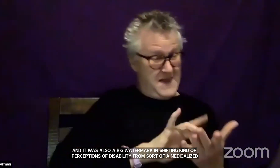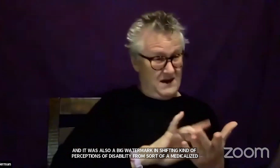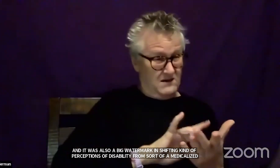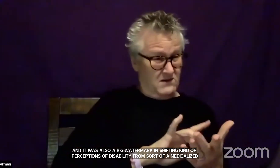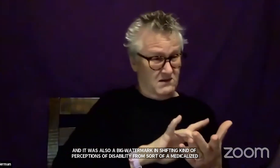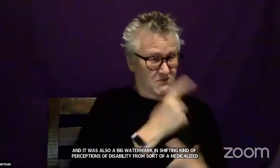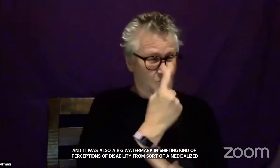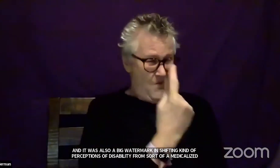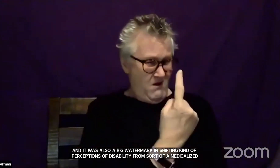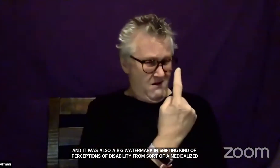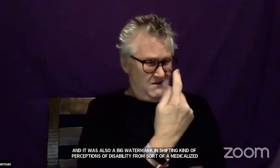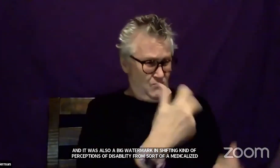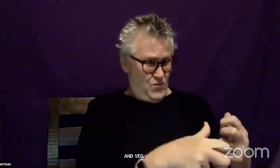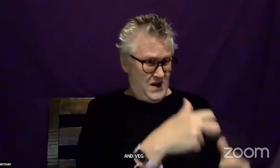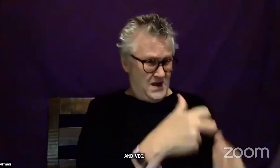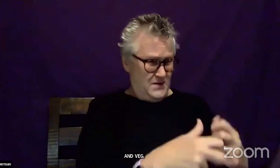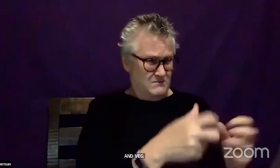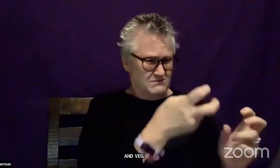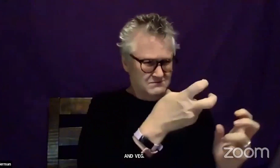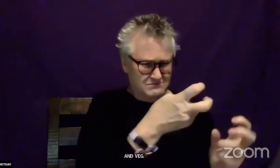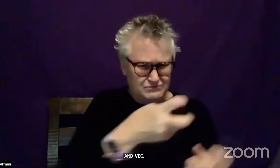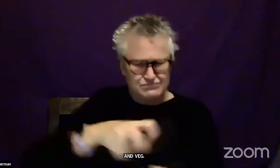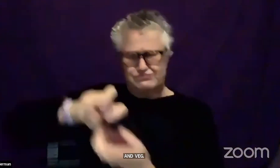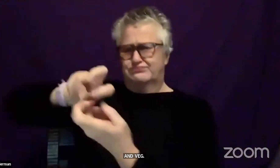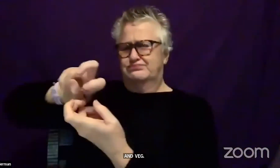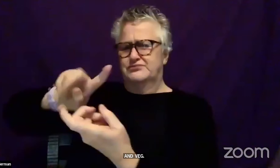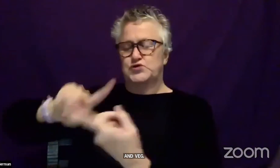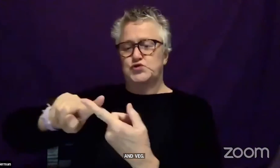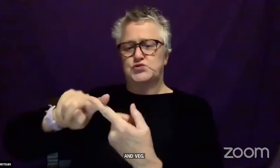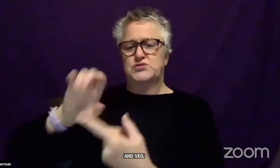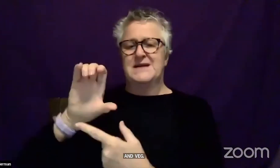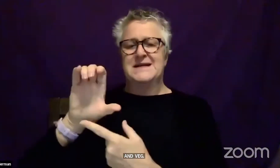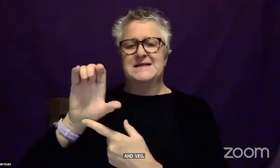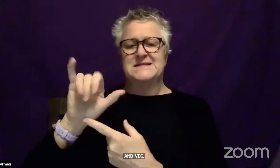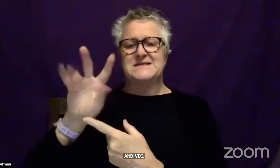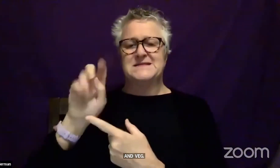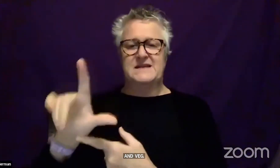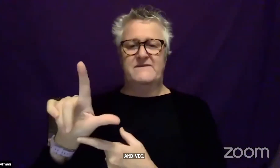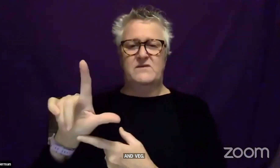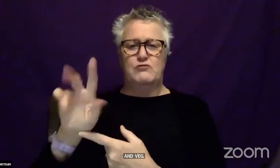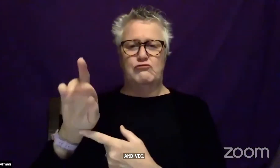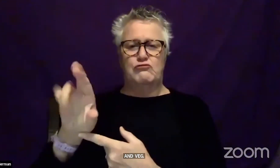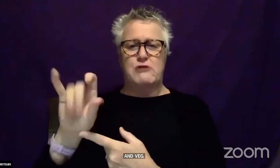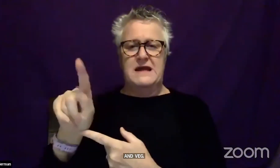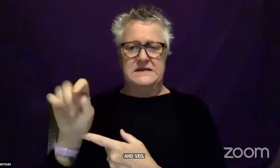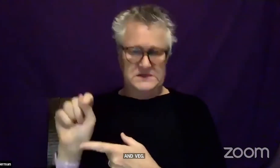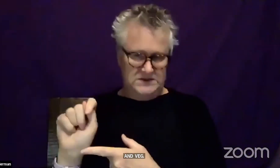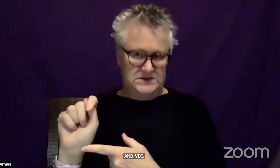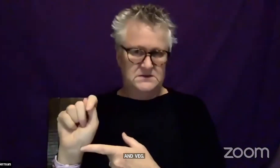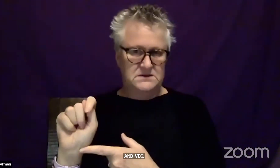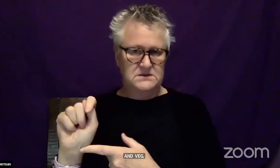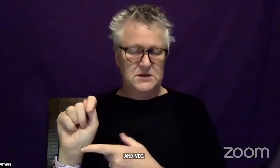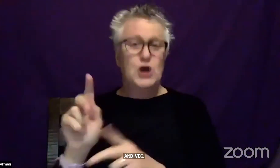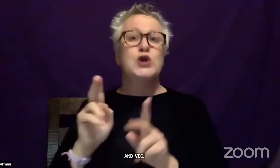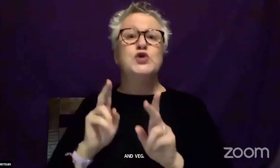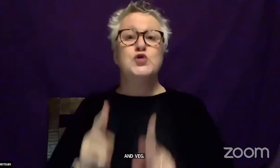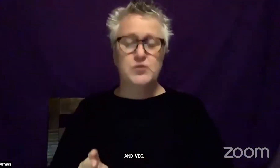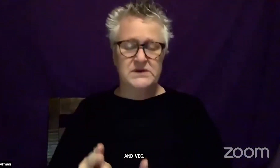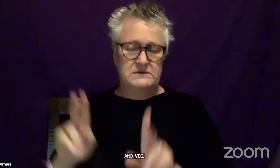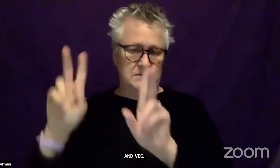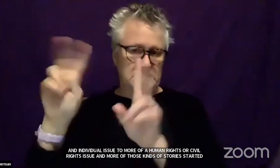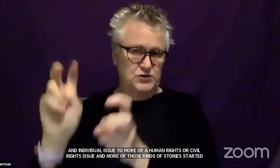issue to more of a human rights or a civil rights issue. And more of those kind of stories started being told about